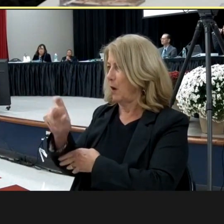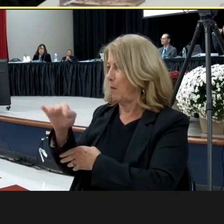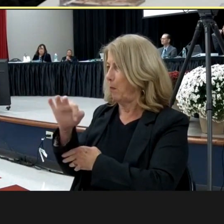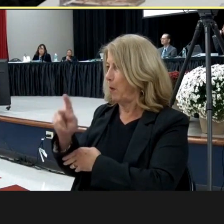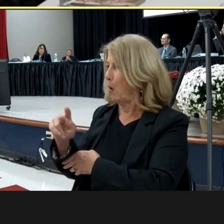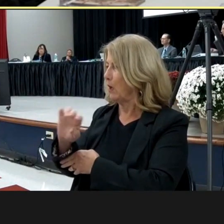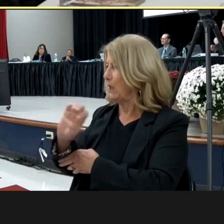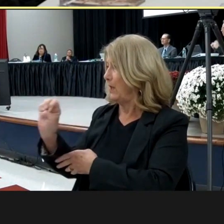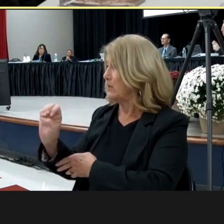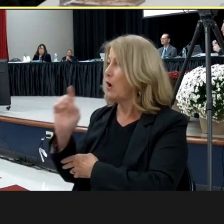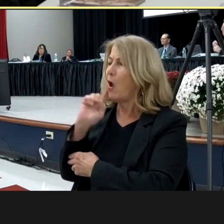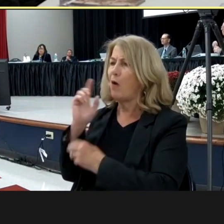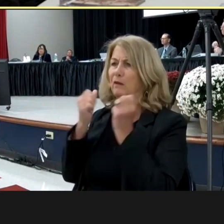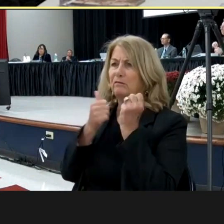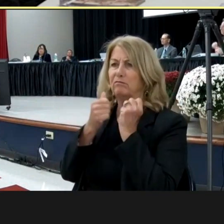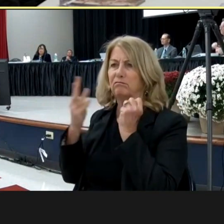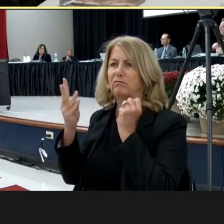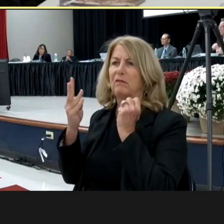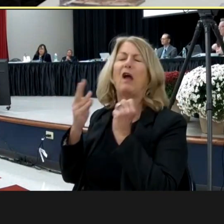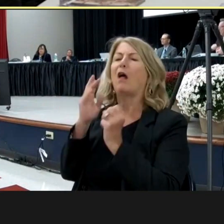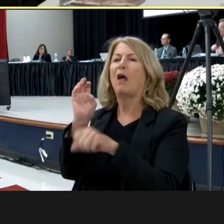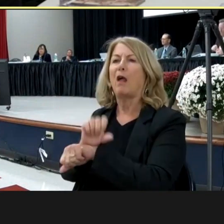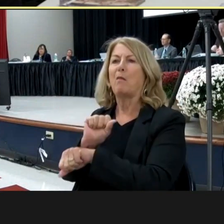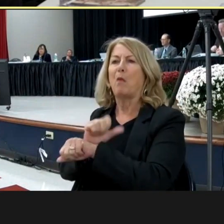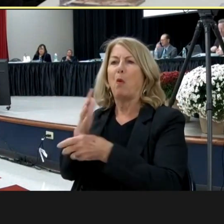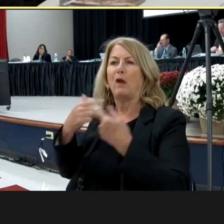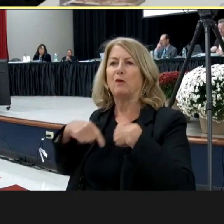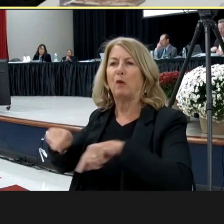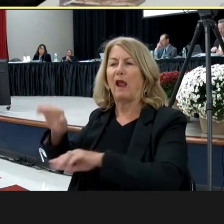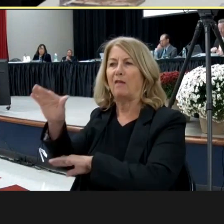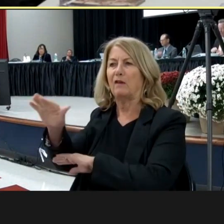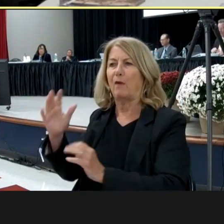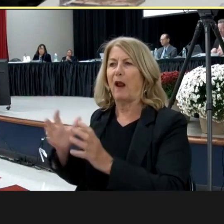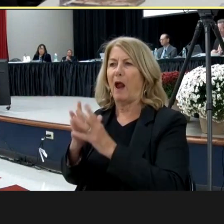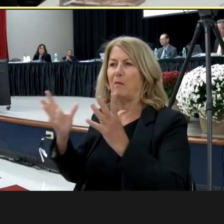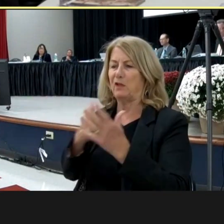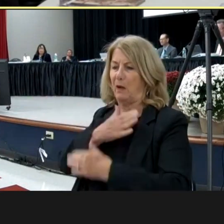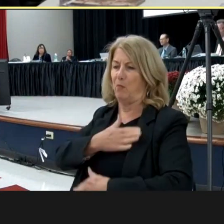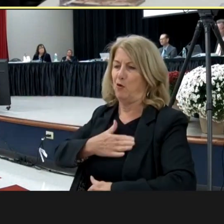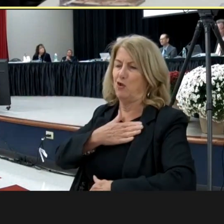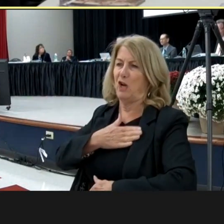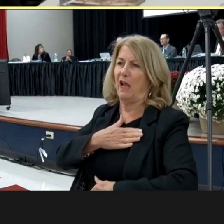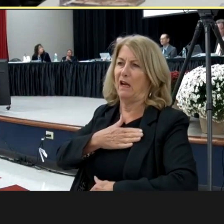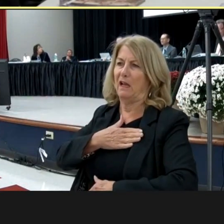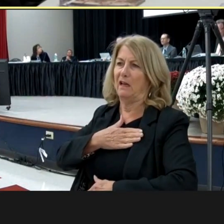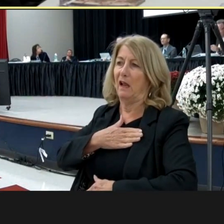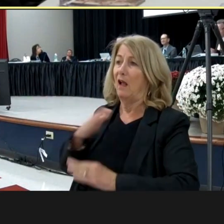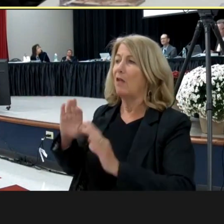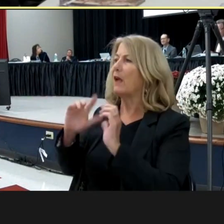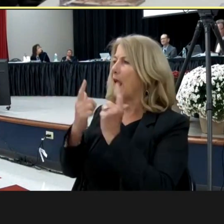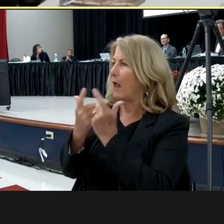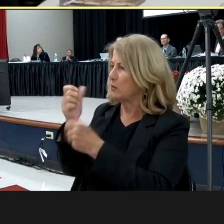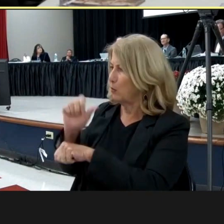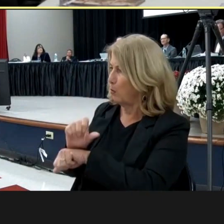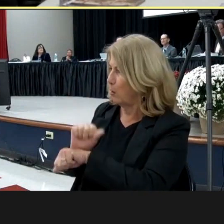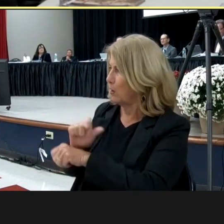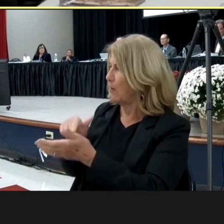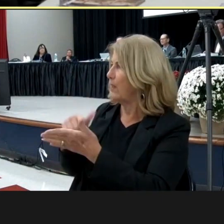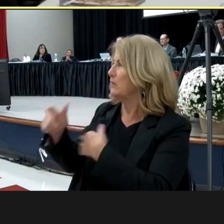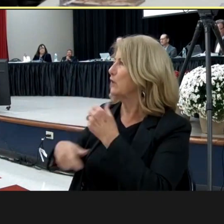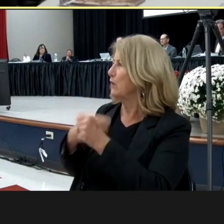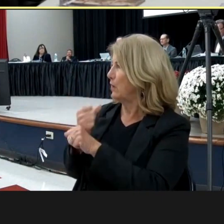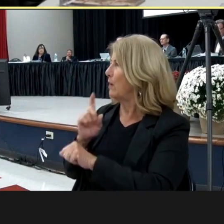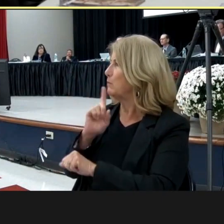several employees during the afternoon about how much they appreciated the council's work this year to ensure we